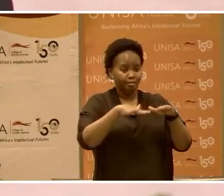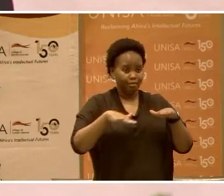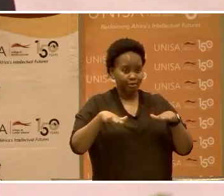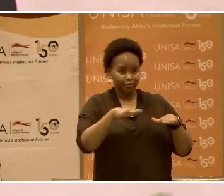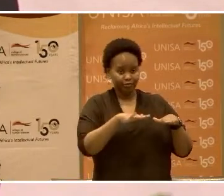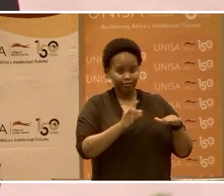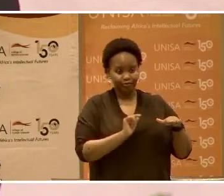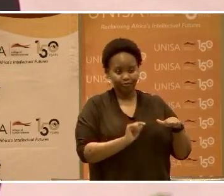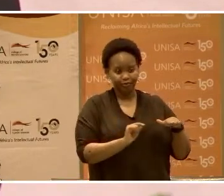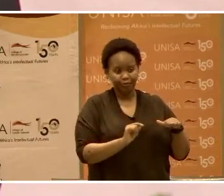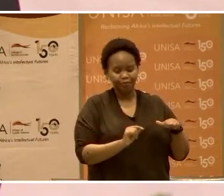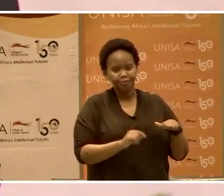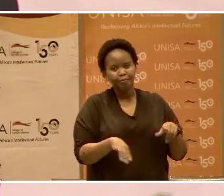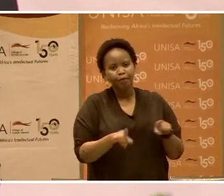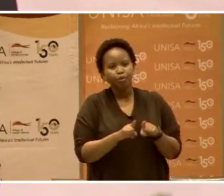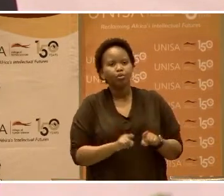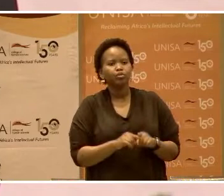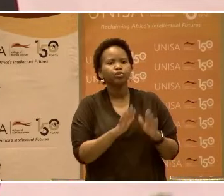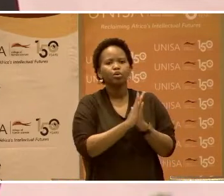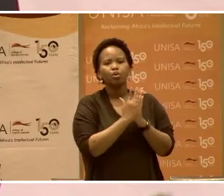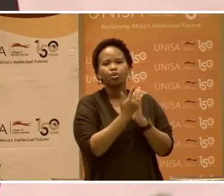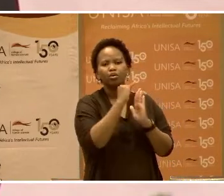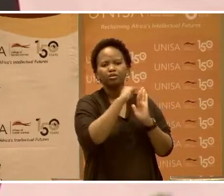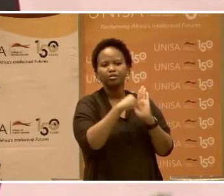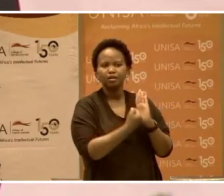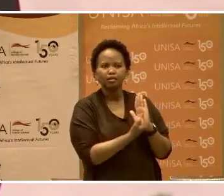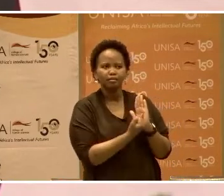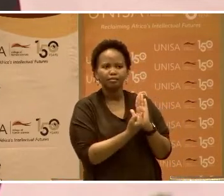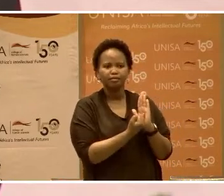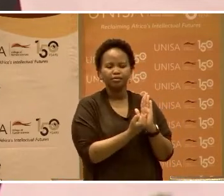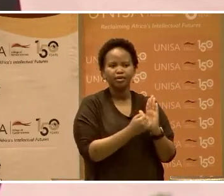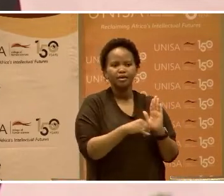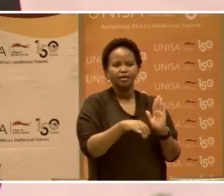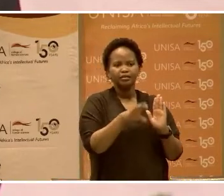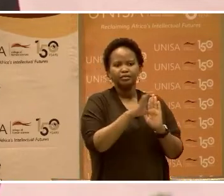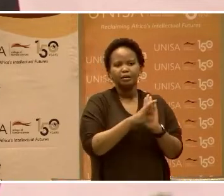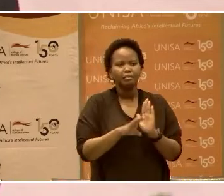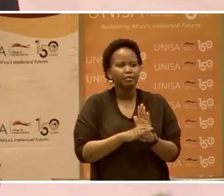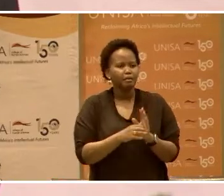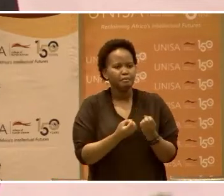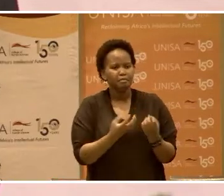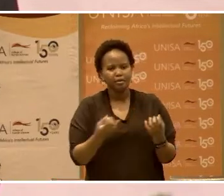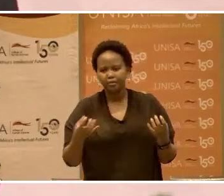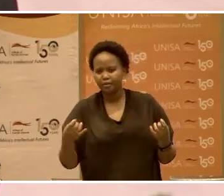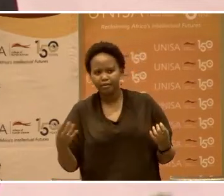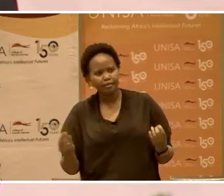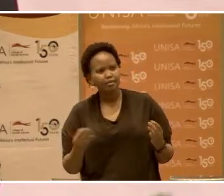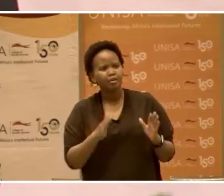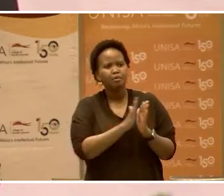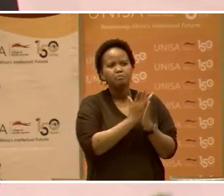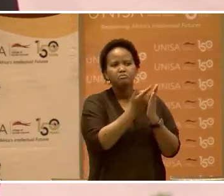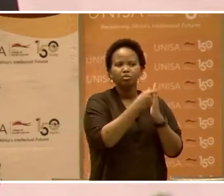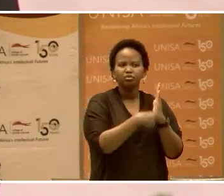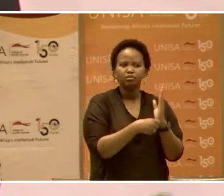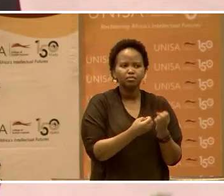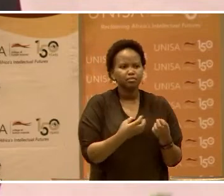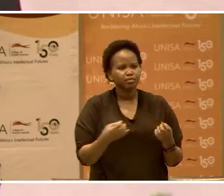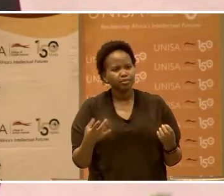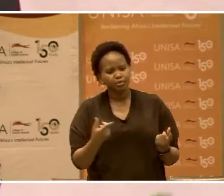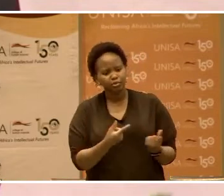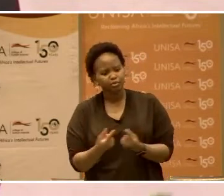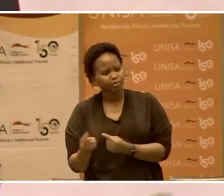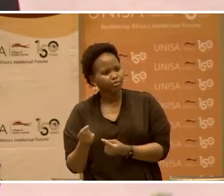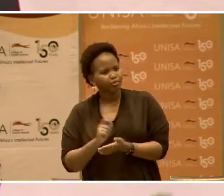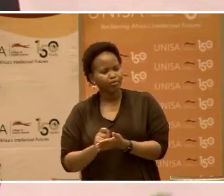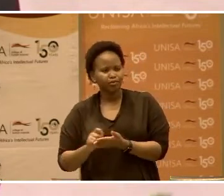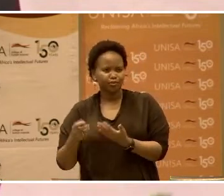journal, together with chapters in books. He is an editorial member, reviewer of Web of